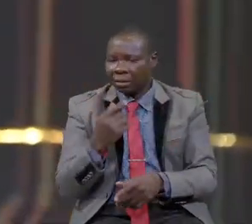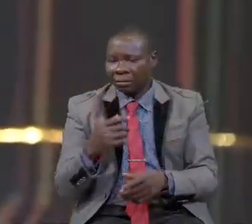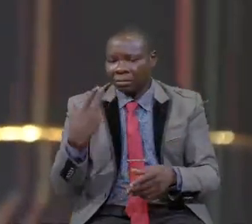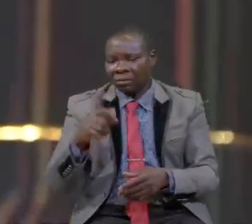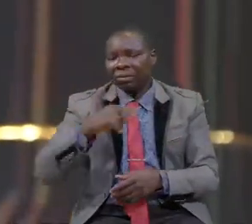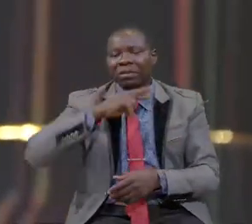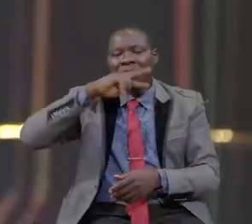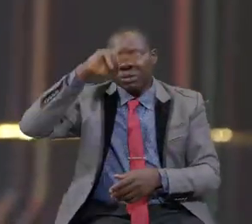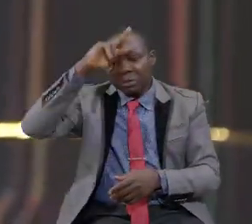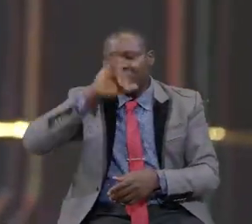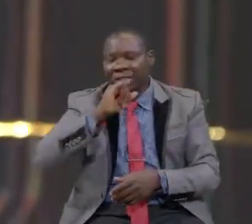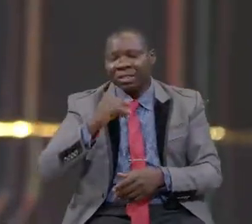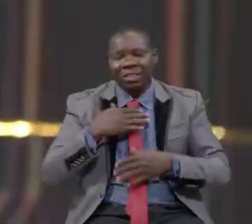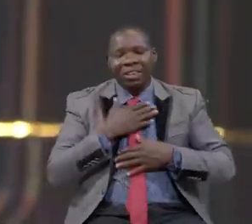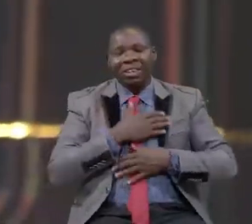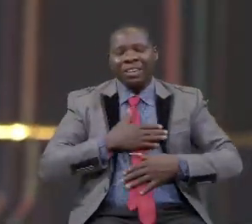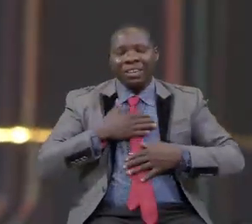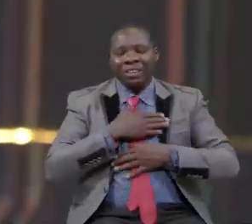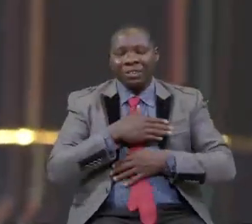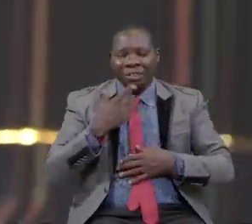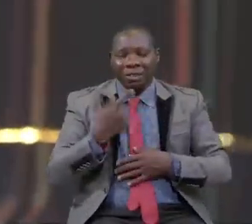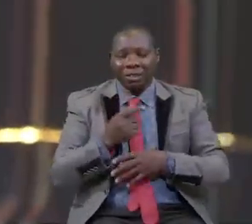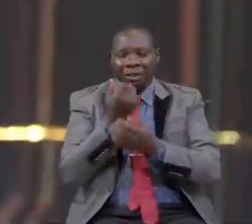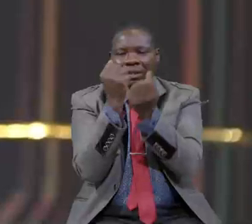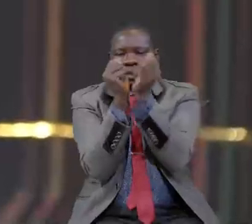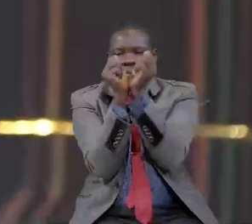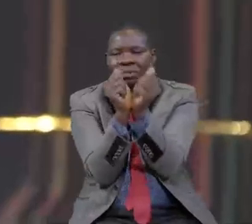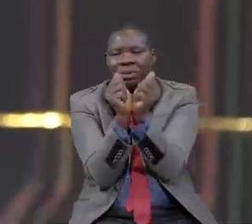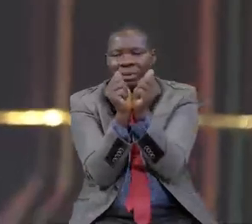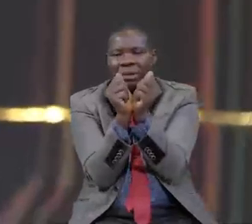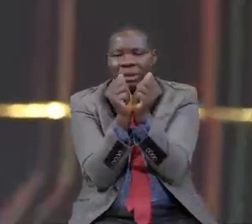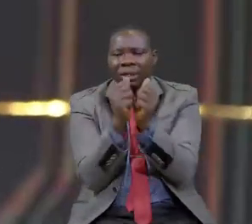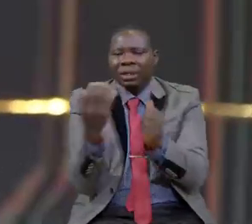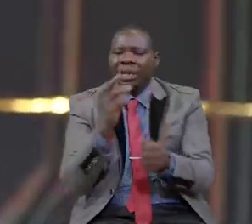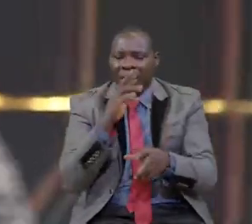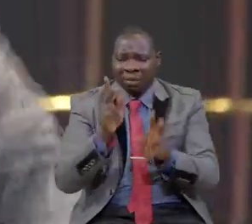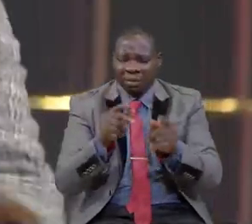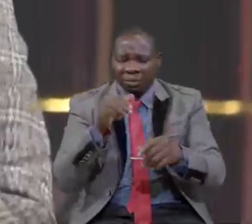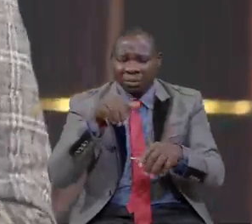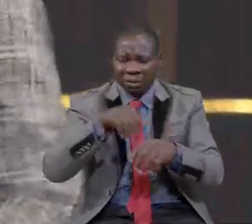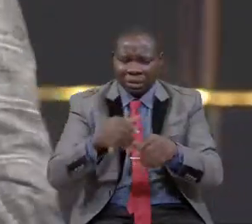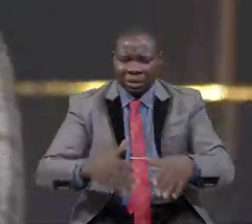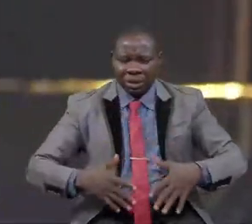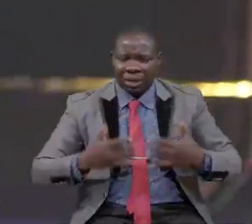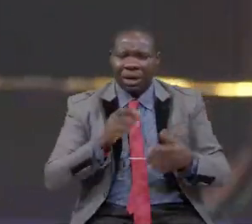his bondage. There are many people in life, they're like that goat. They